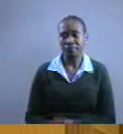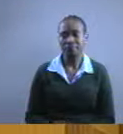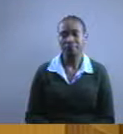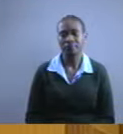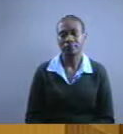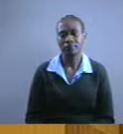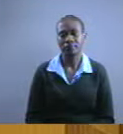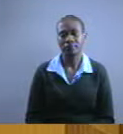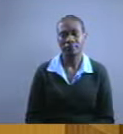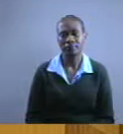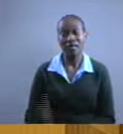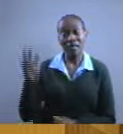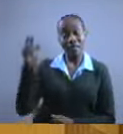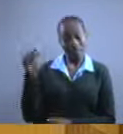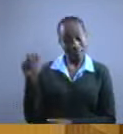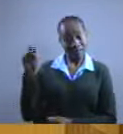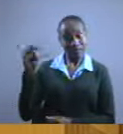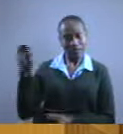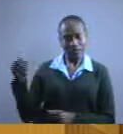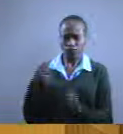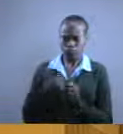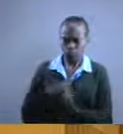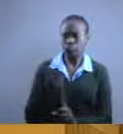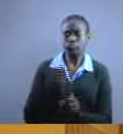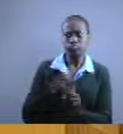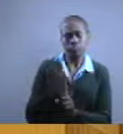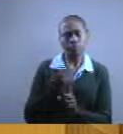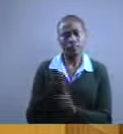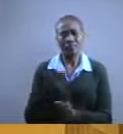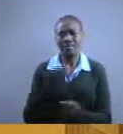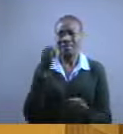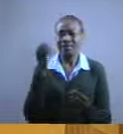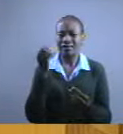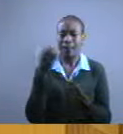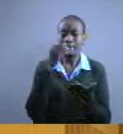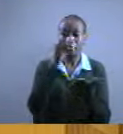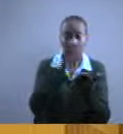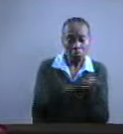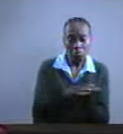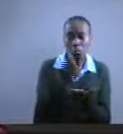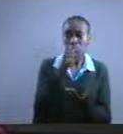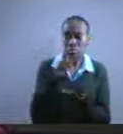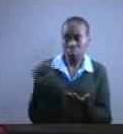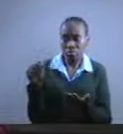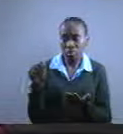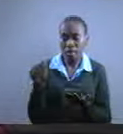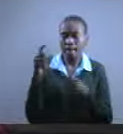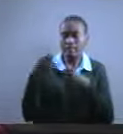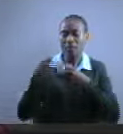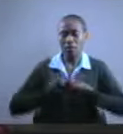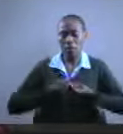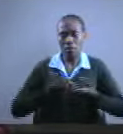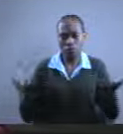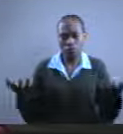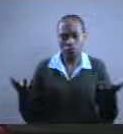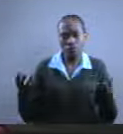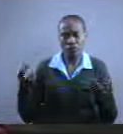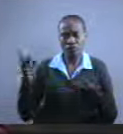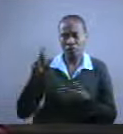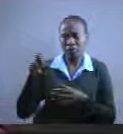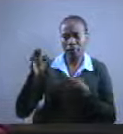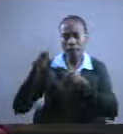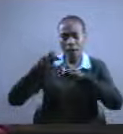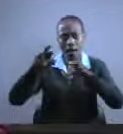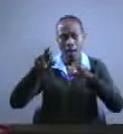campaign. The ANC finds it very unfortunate that a motion without notice on the launch of the Robben Island Declaration on the